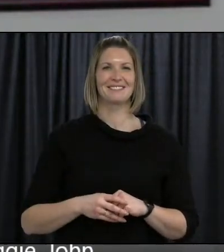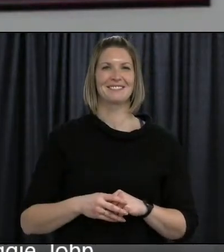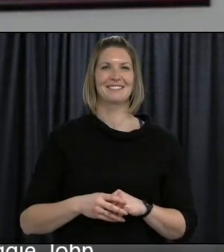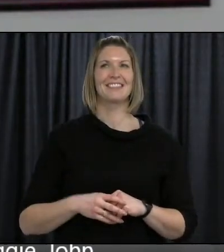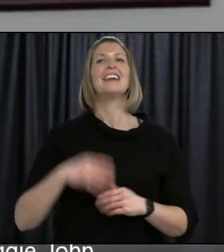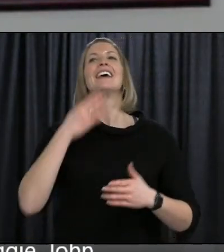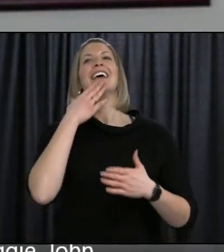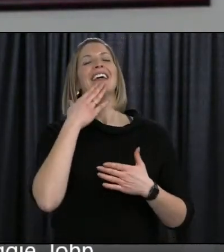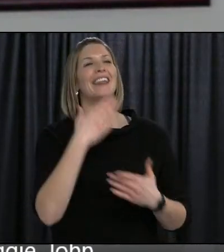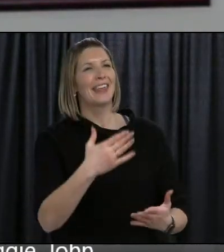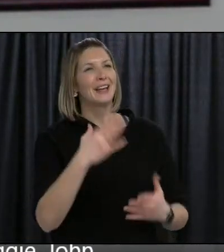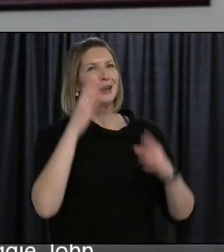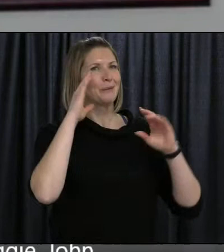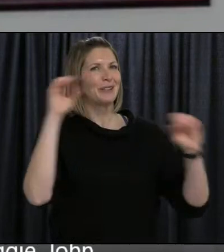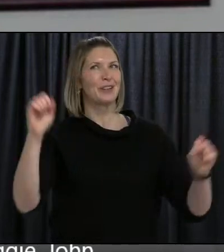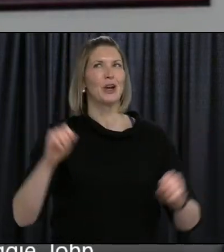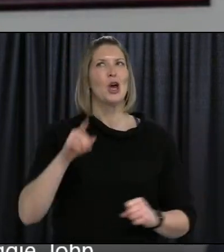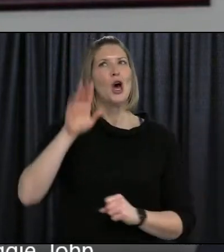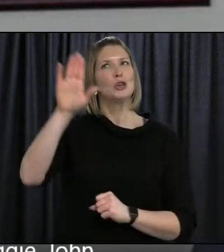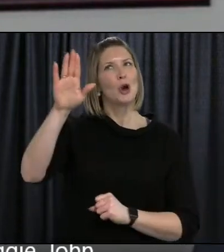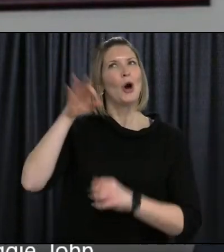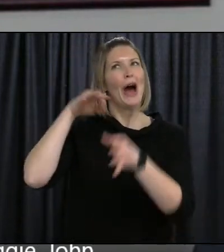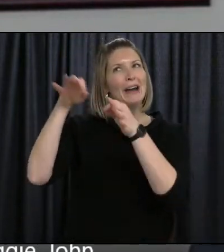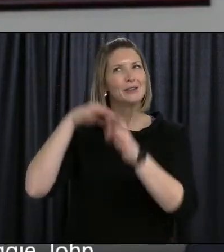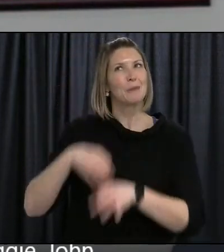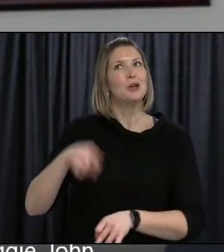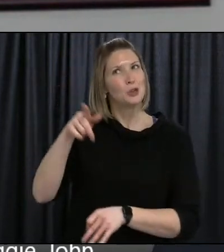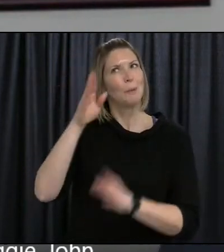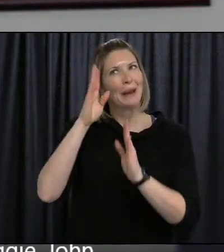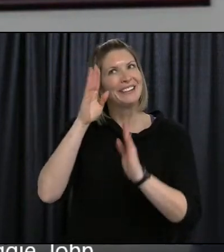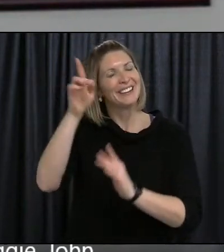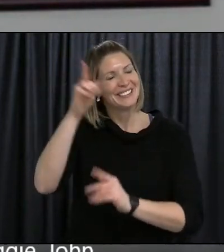Thank you very much, Premier. You took the instructions very literally.